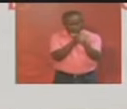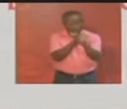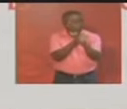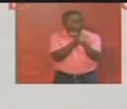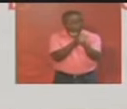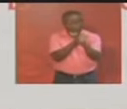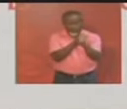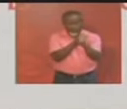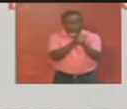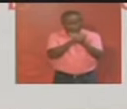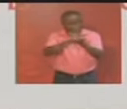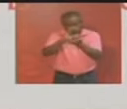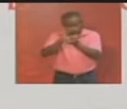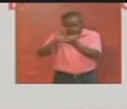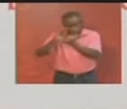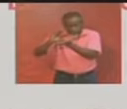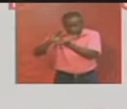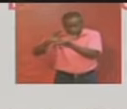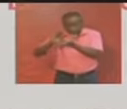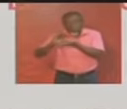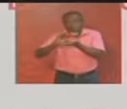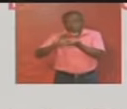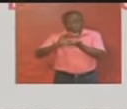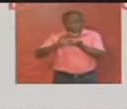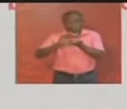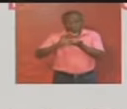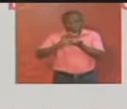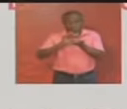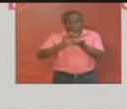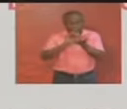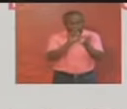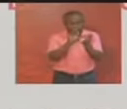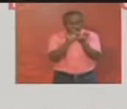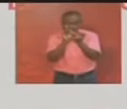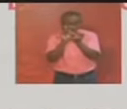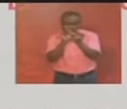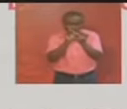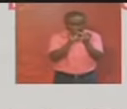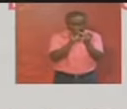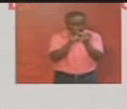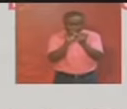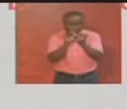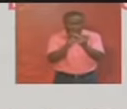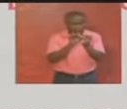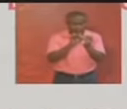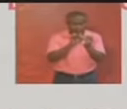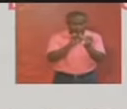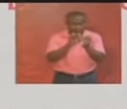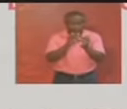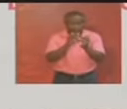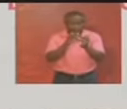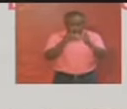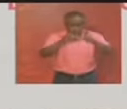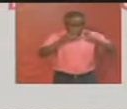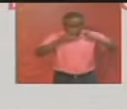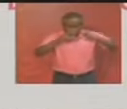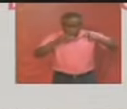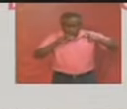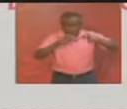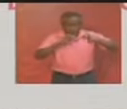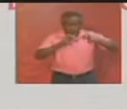of sanitization protocols, contact tracing, constant communication and feedback, as well as looking at